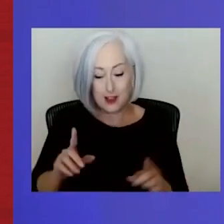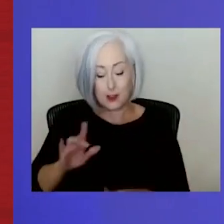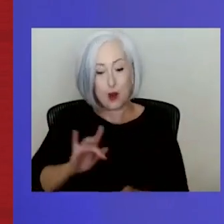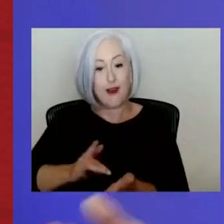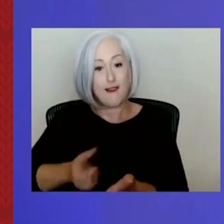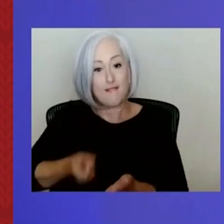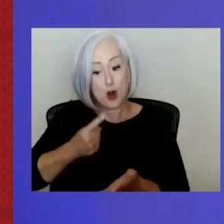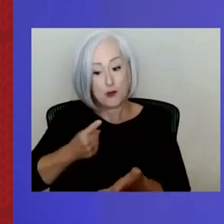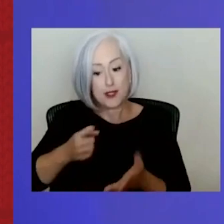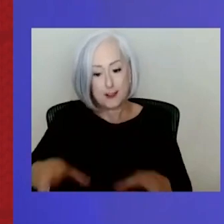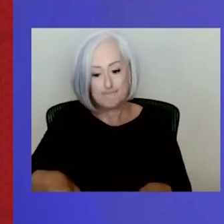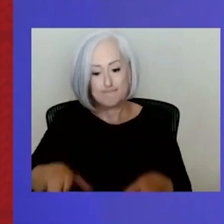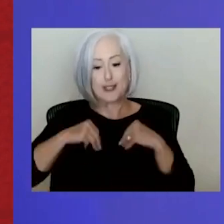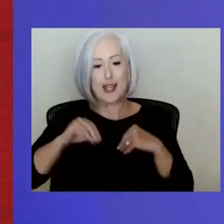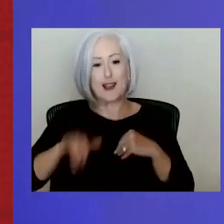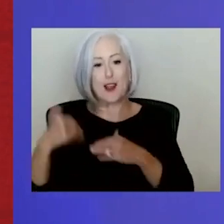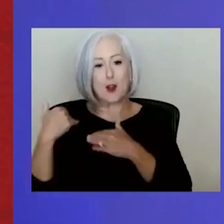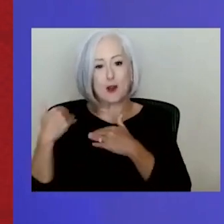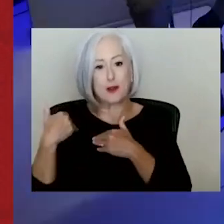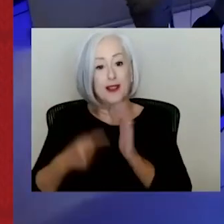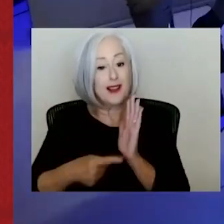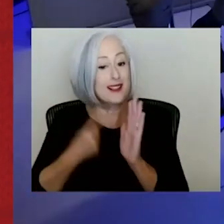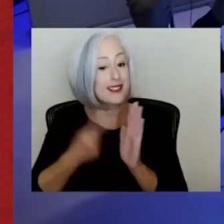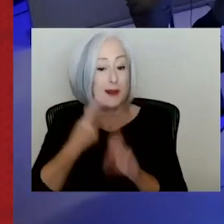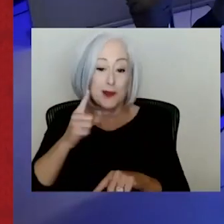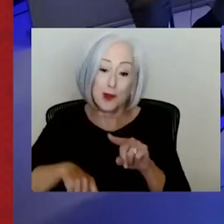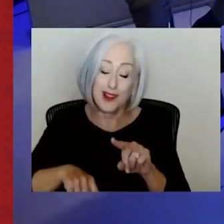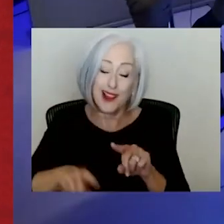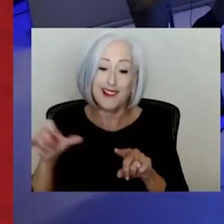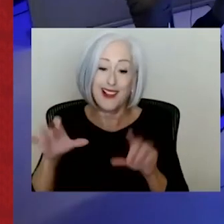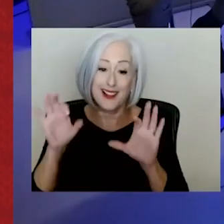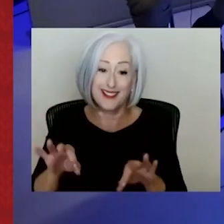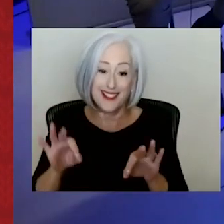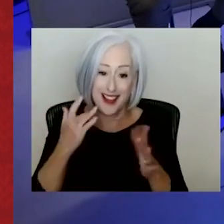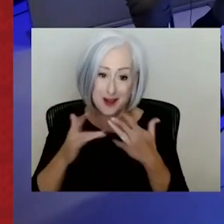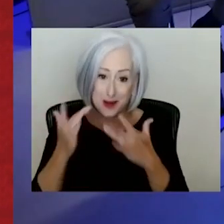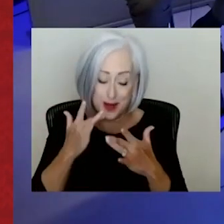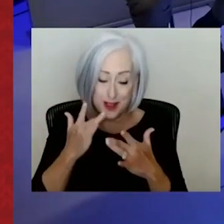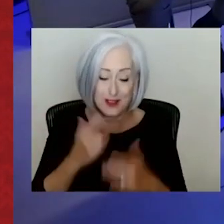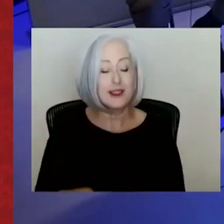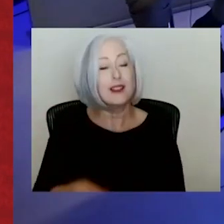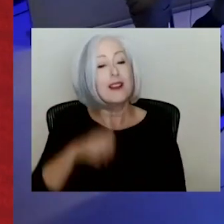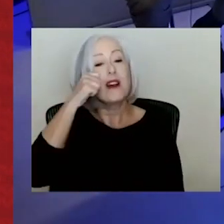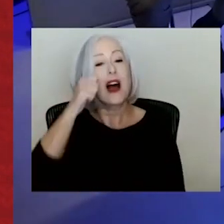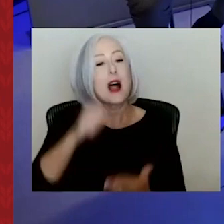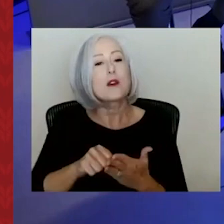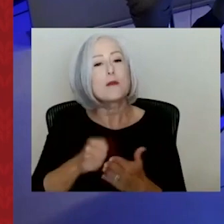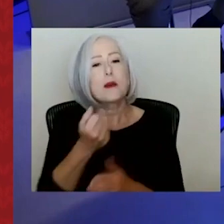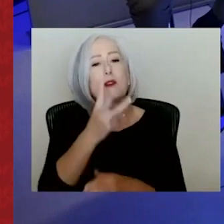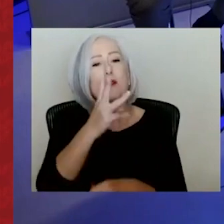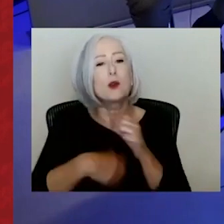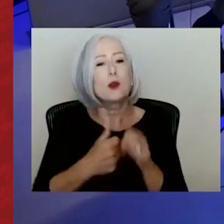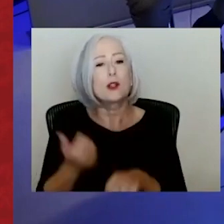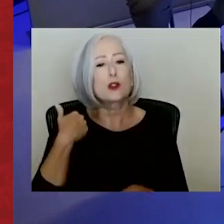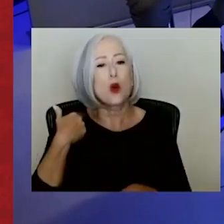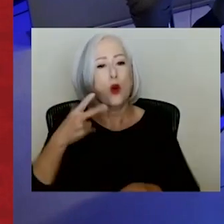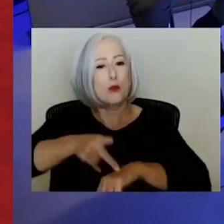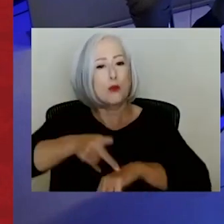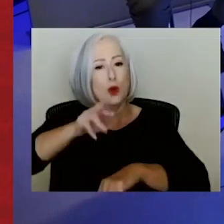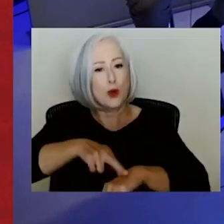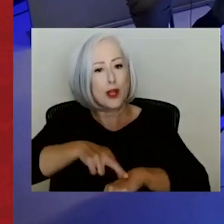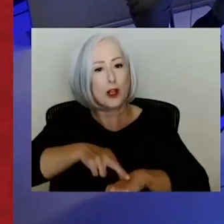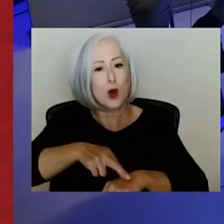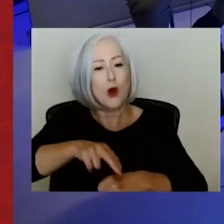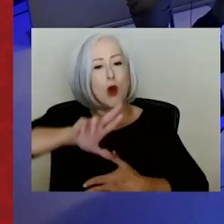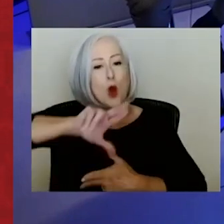that, such as the contrast shortage. You know, I remember a few years ago, the hurricane that hit Puerto Rico and caused such devastation also wiped out, if I remember,